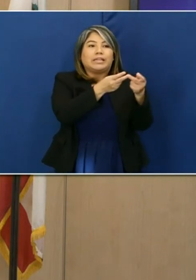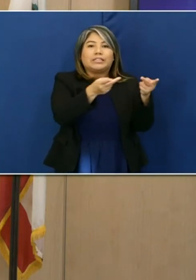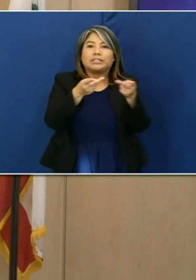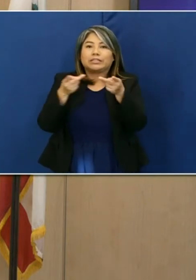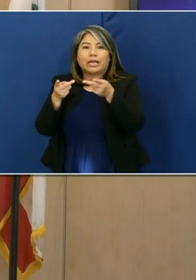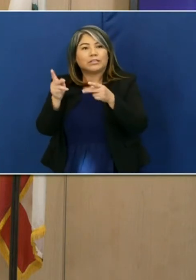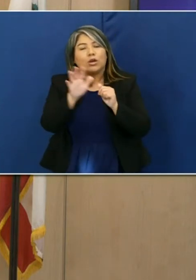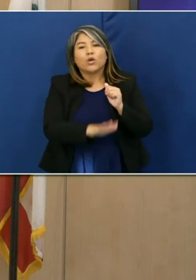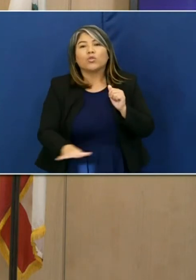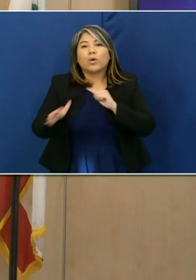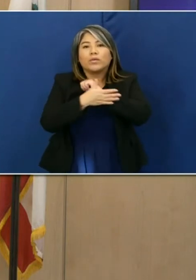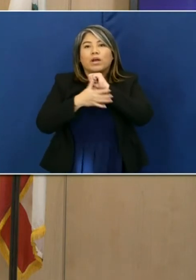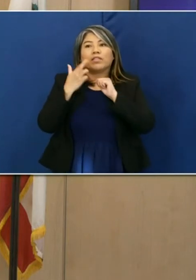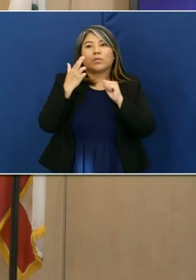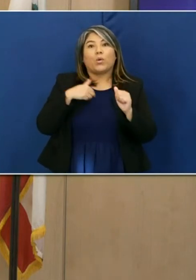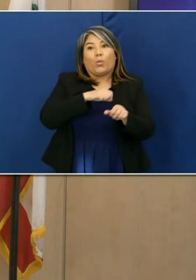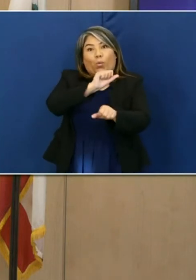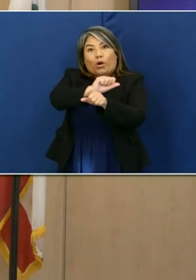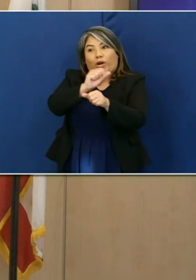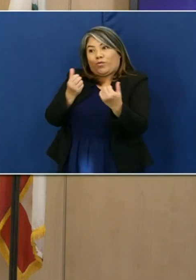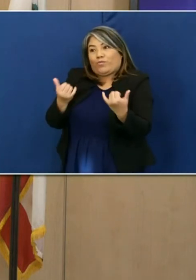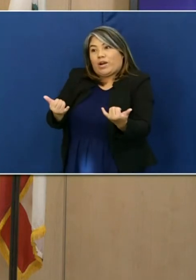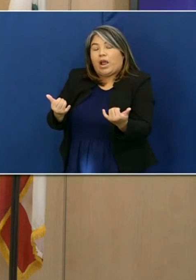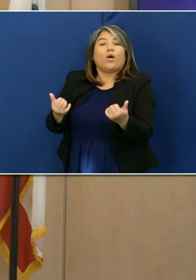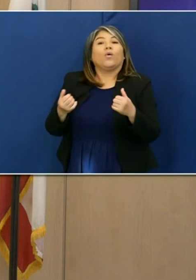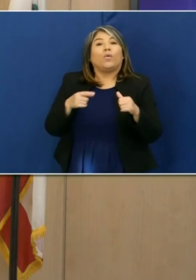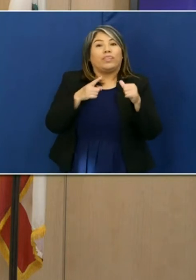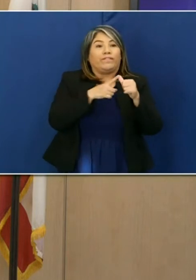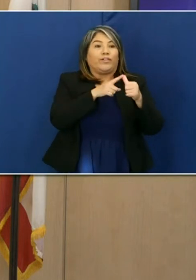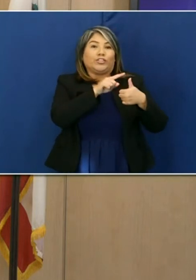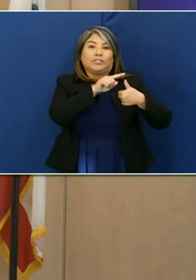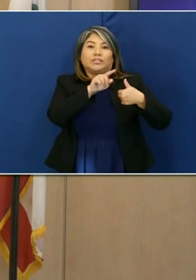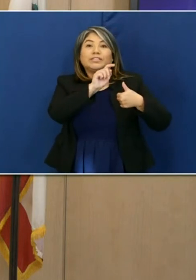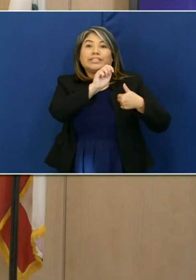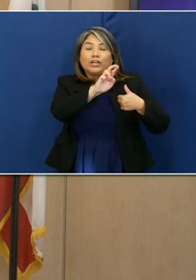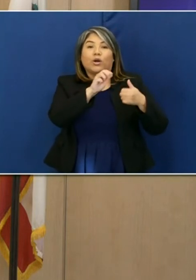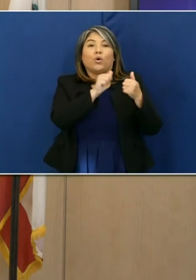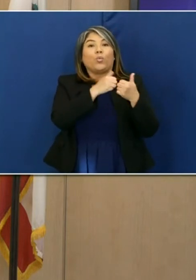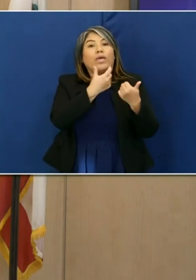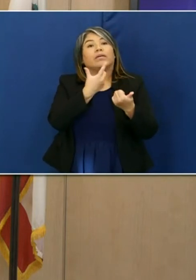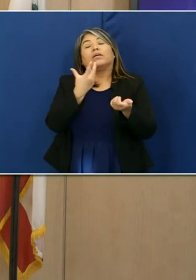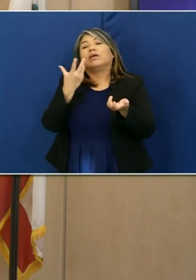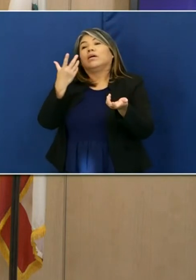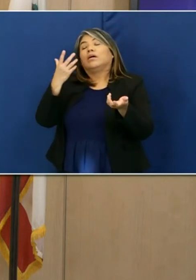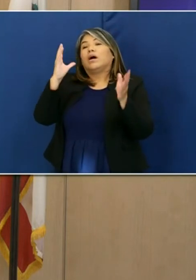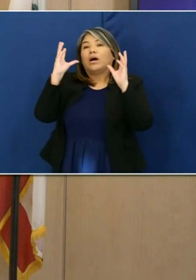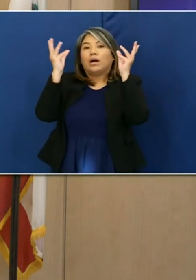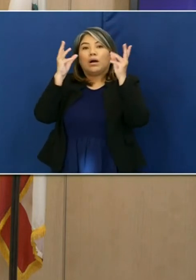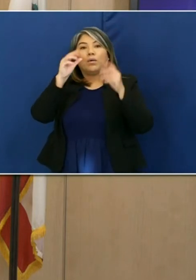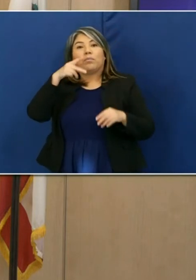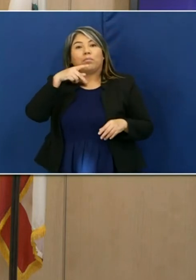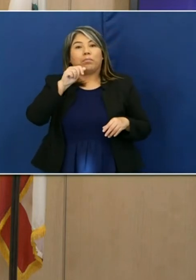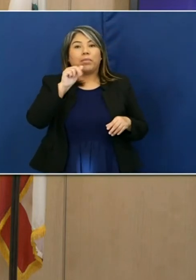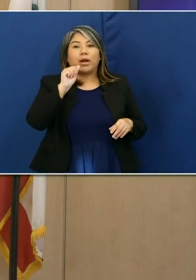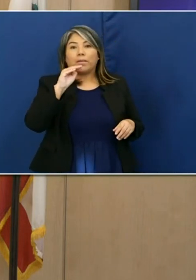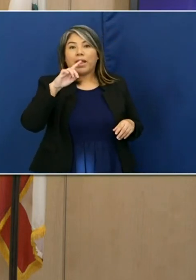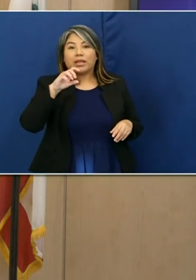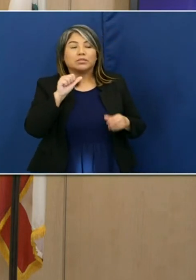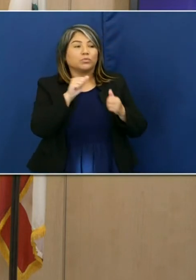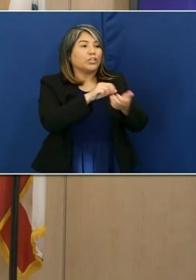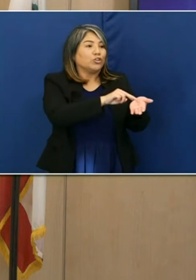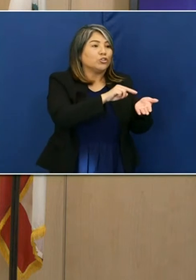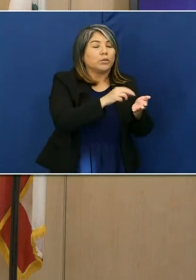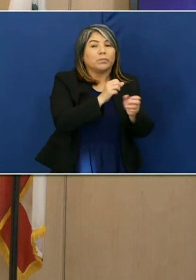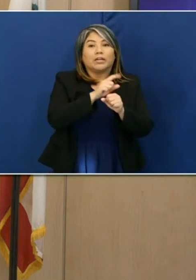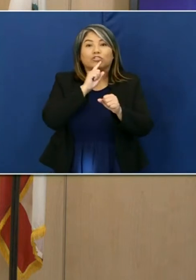county. That's kind of why we're working right now in the first tier with the paramedics and our nurses, increasing that workforce, making it